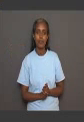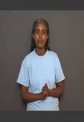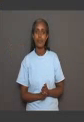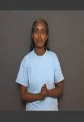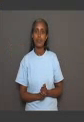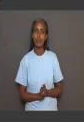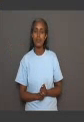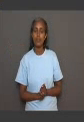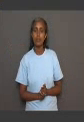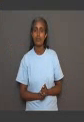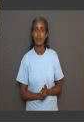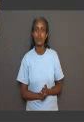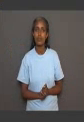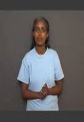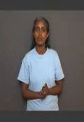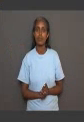115.